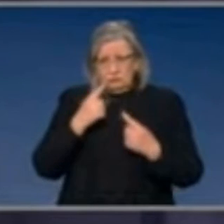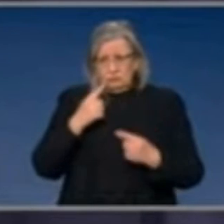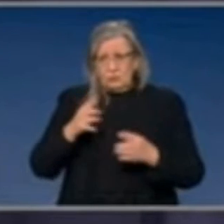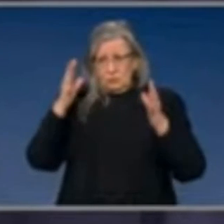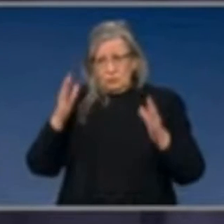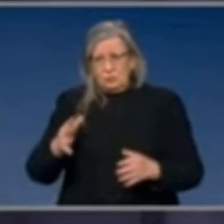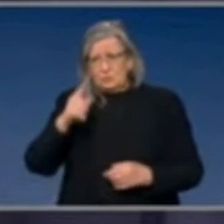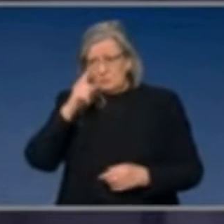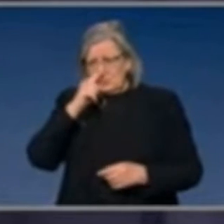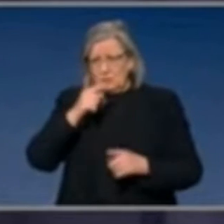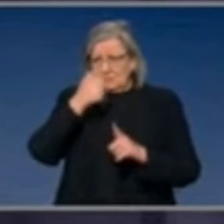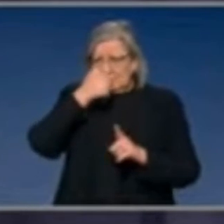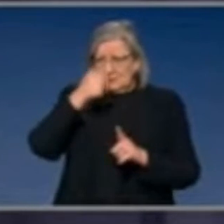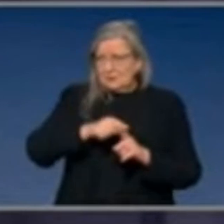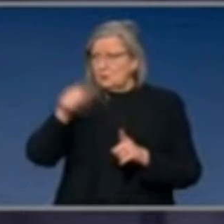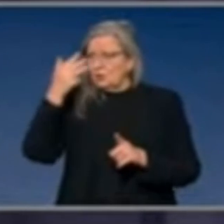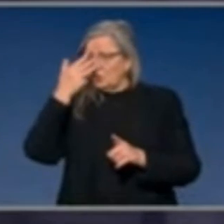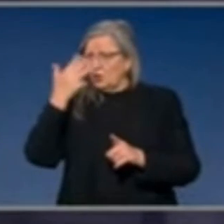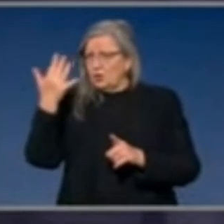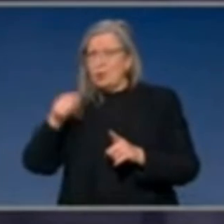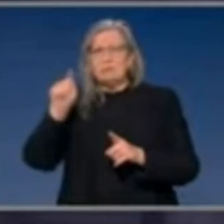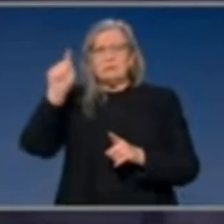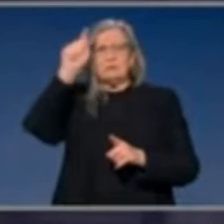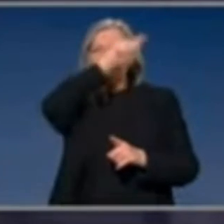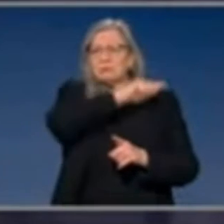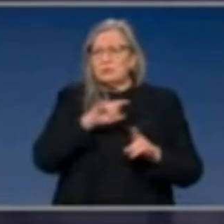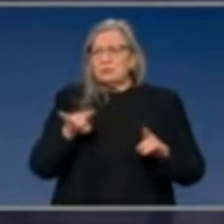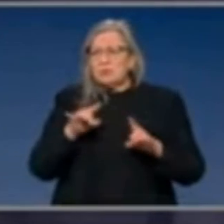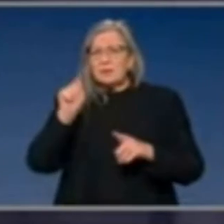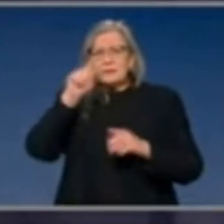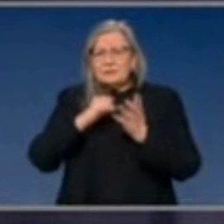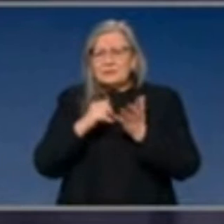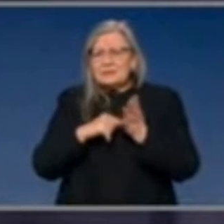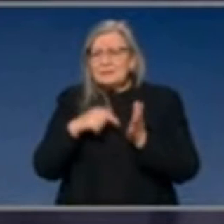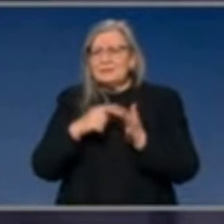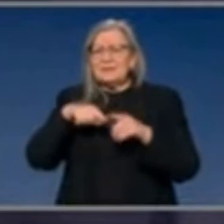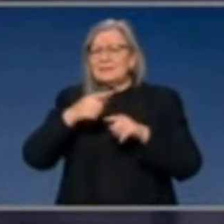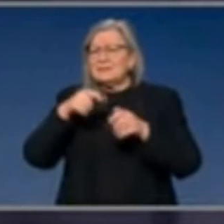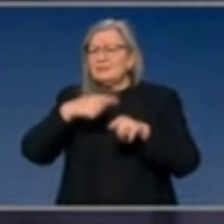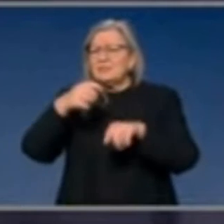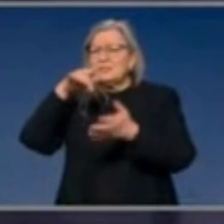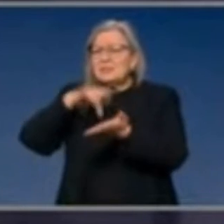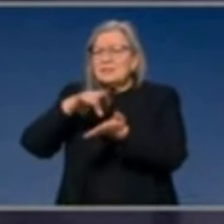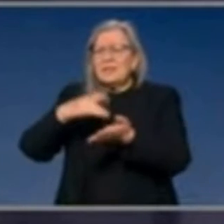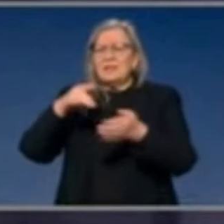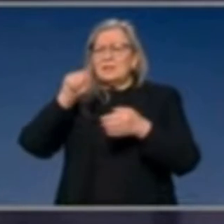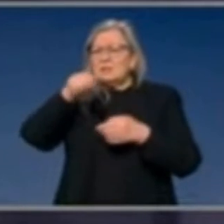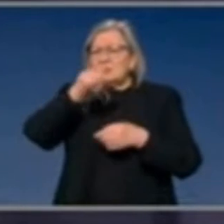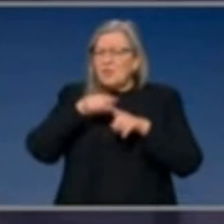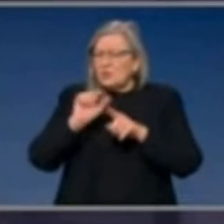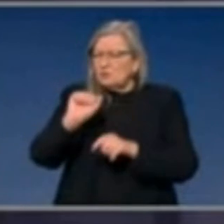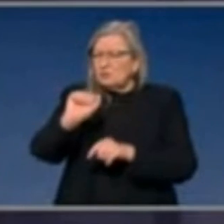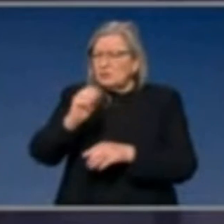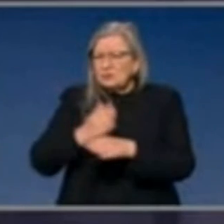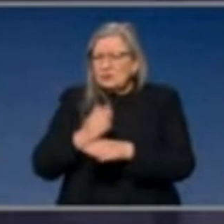39-year-olds around the country through different state-based programs, through the fact of vocational roles, or through the fact of